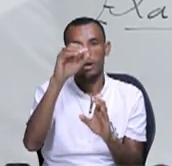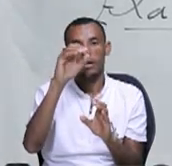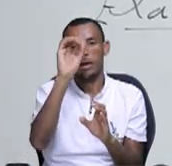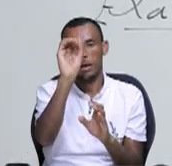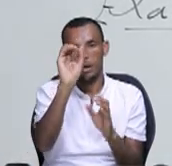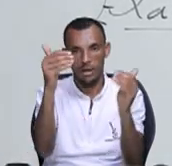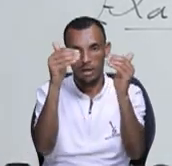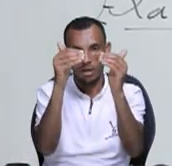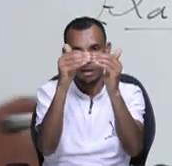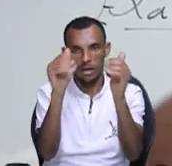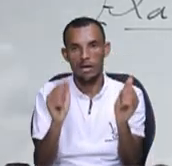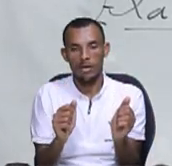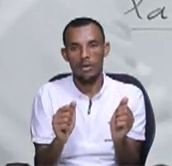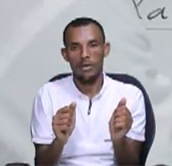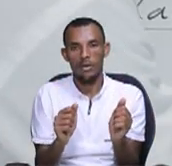equals